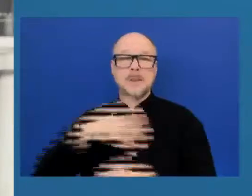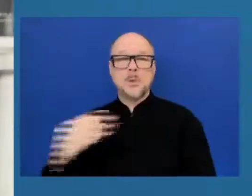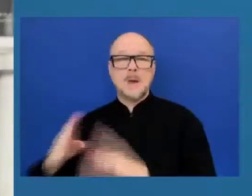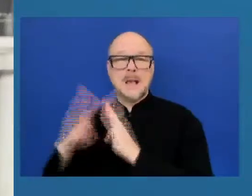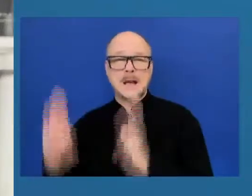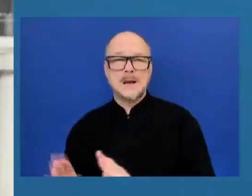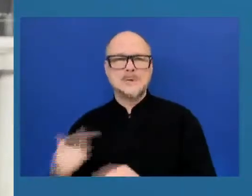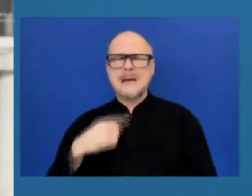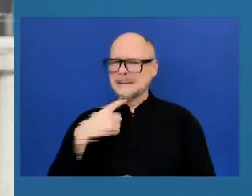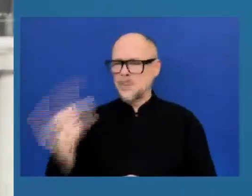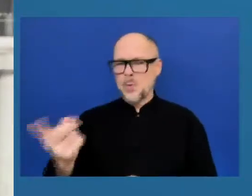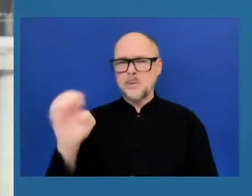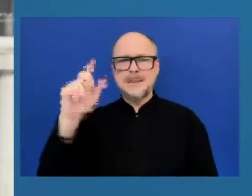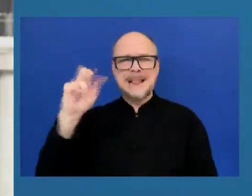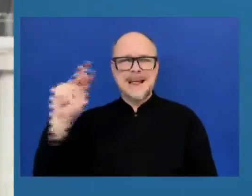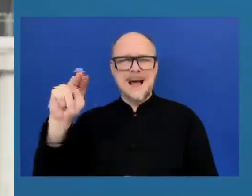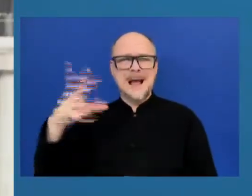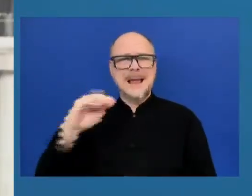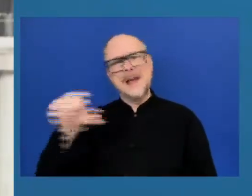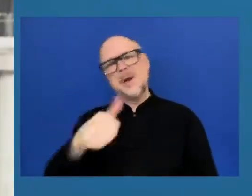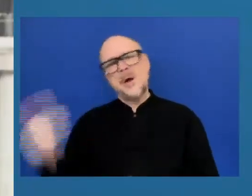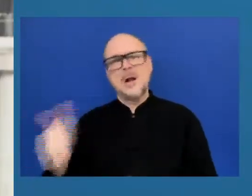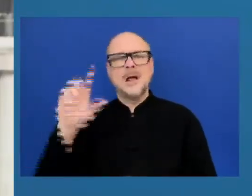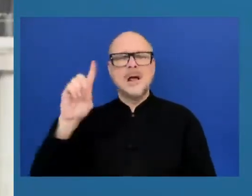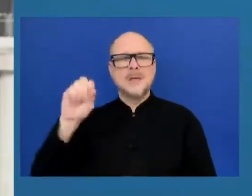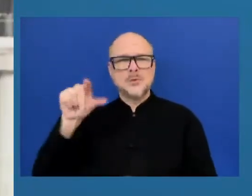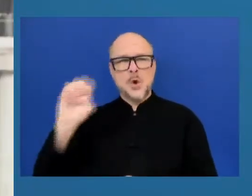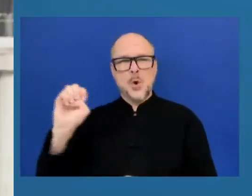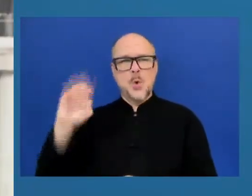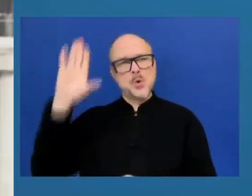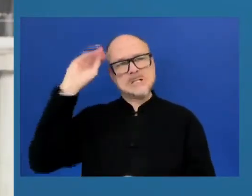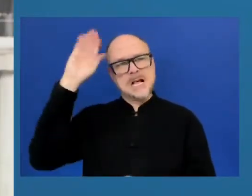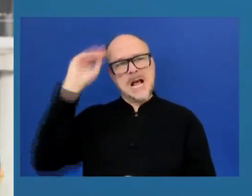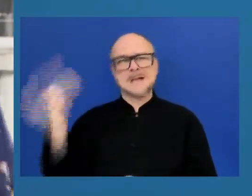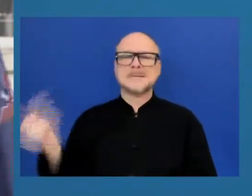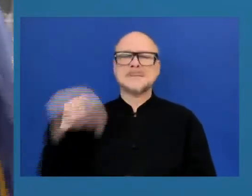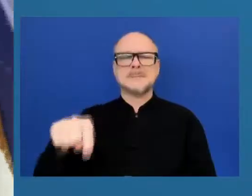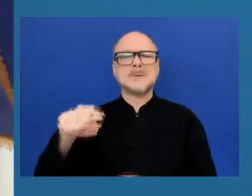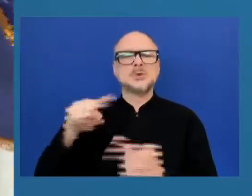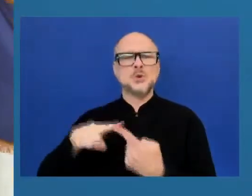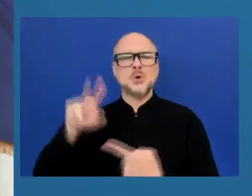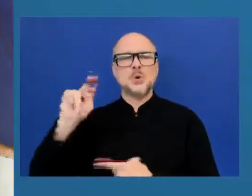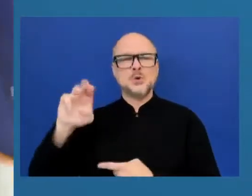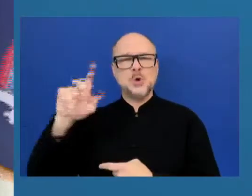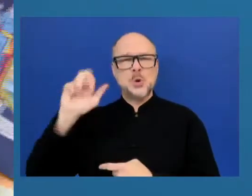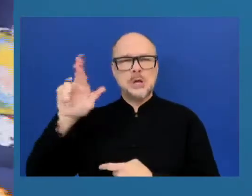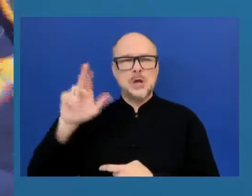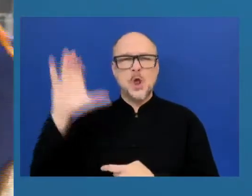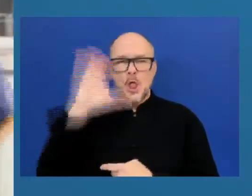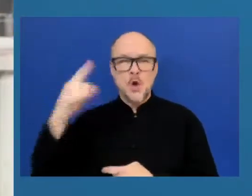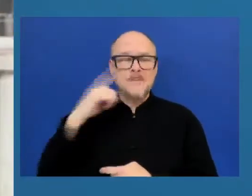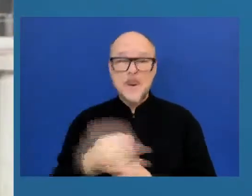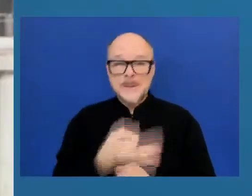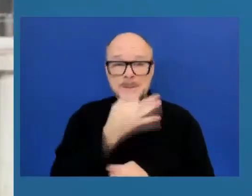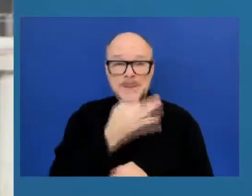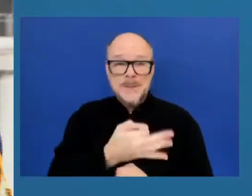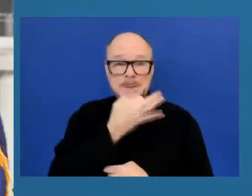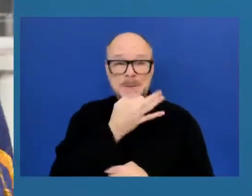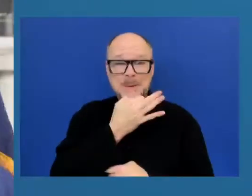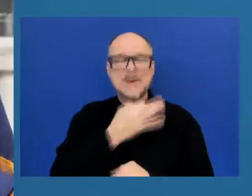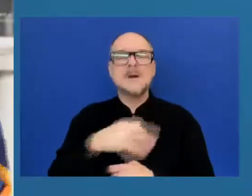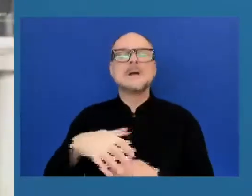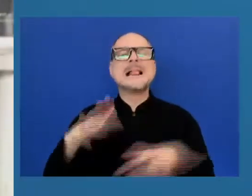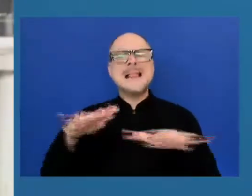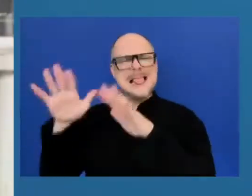have Elon Musk and all the Doge guys go over to the Nuclear Regulatory Commission. You want to find efficiencies? Leave Veterans